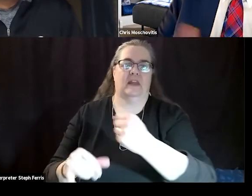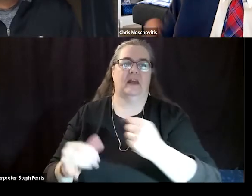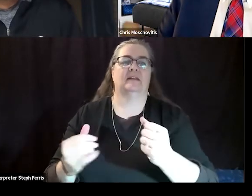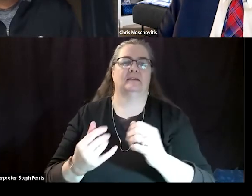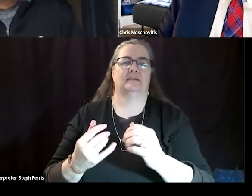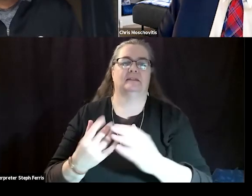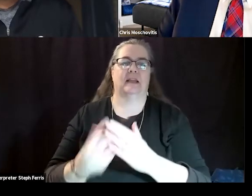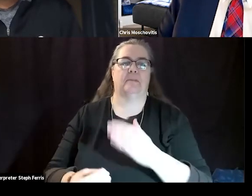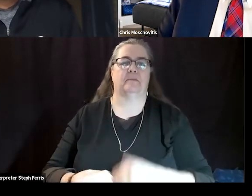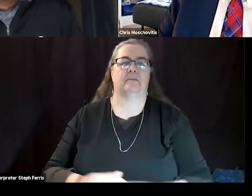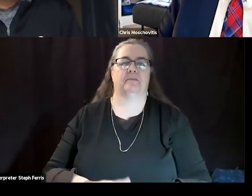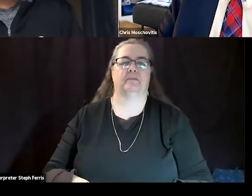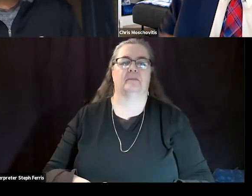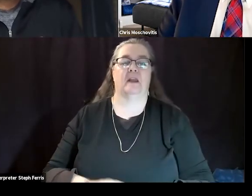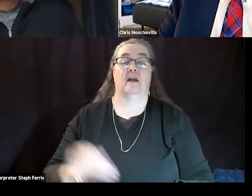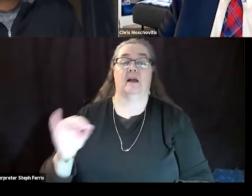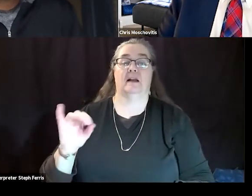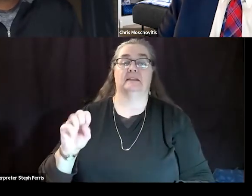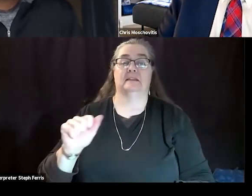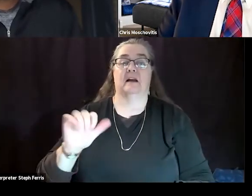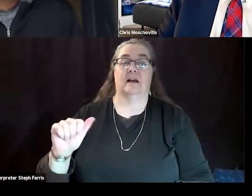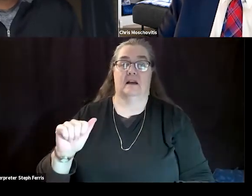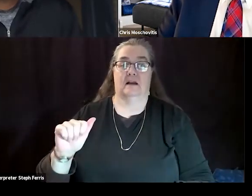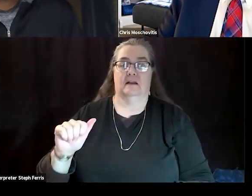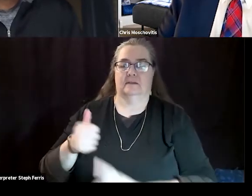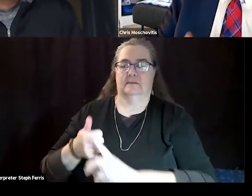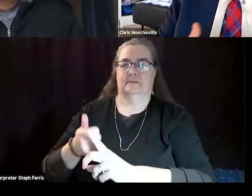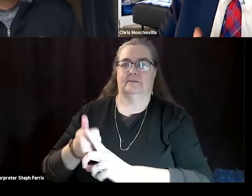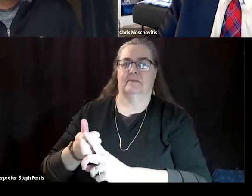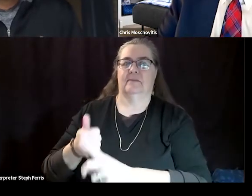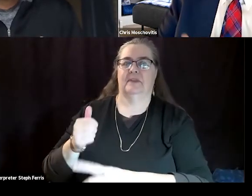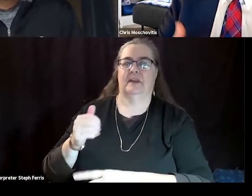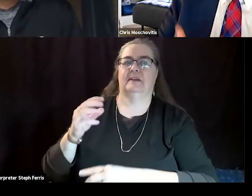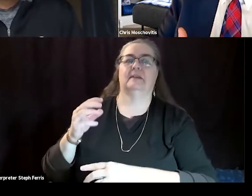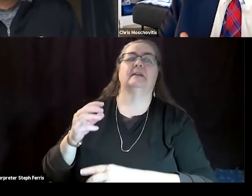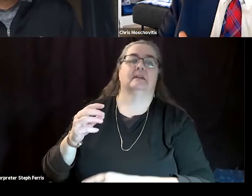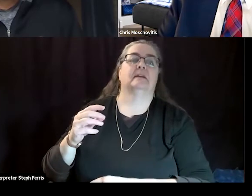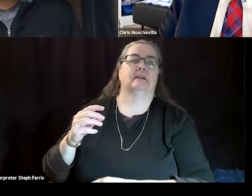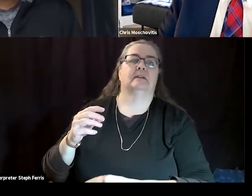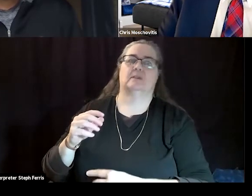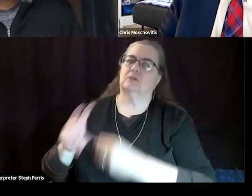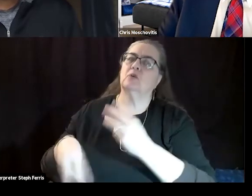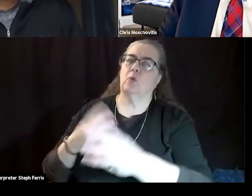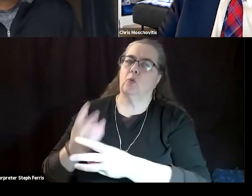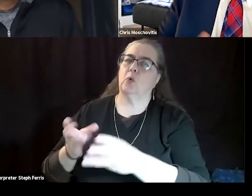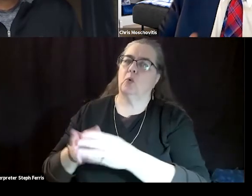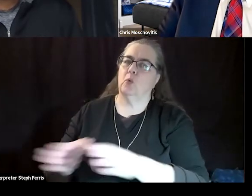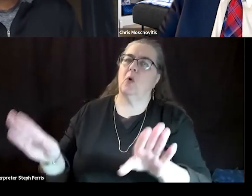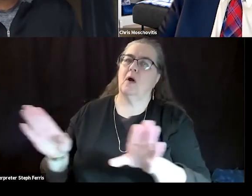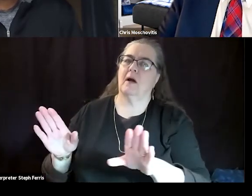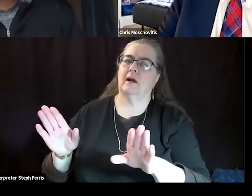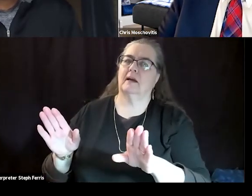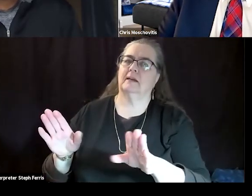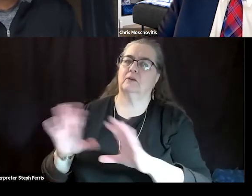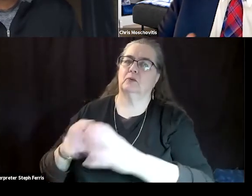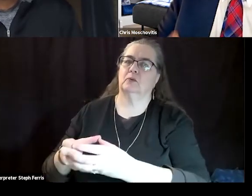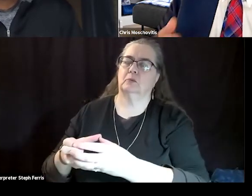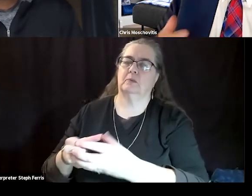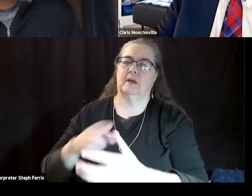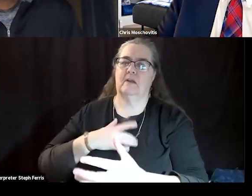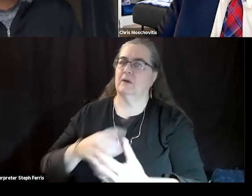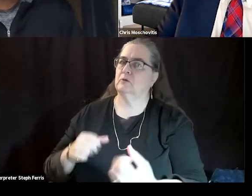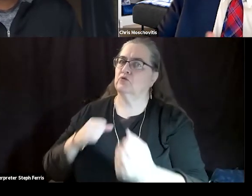a worldwide institution, felt so strongly as to create this humanitarian foundation